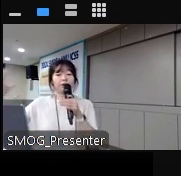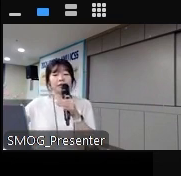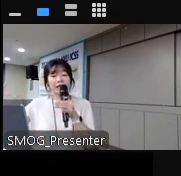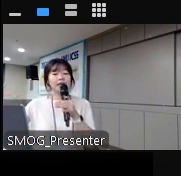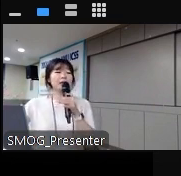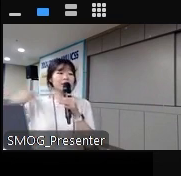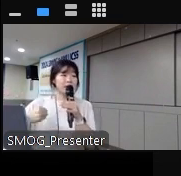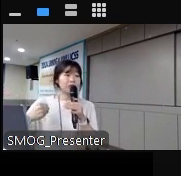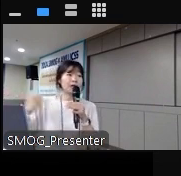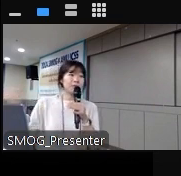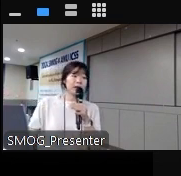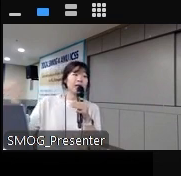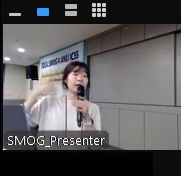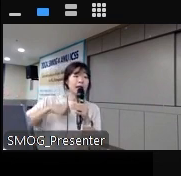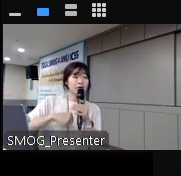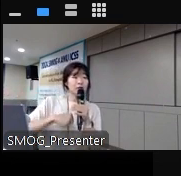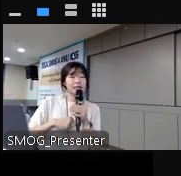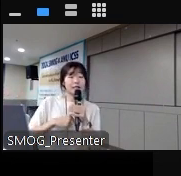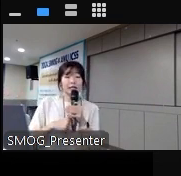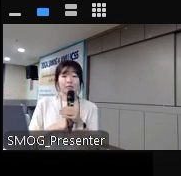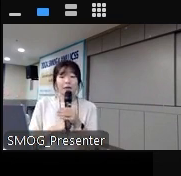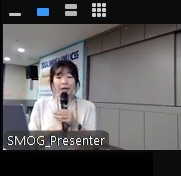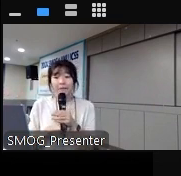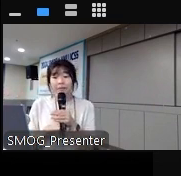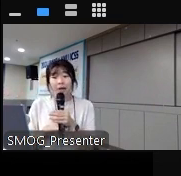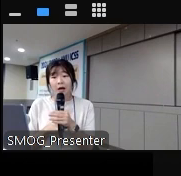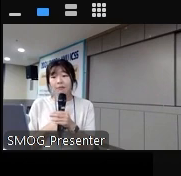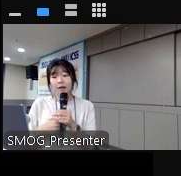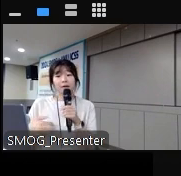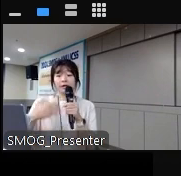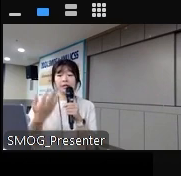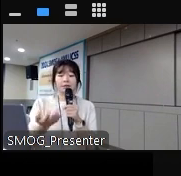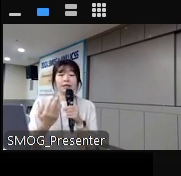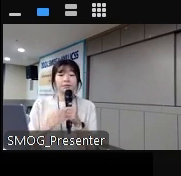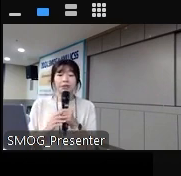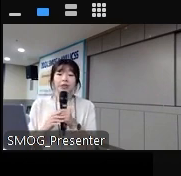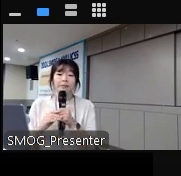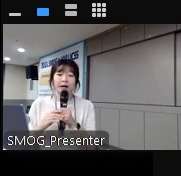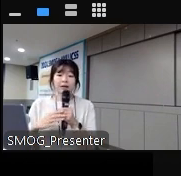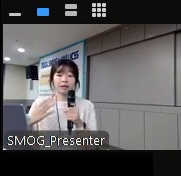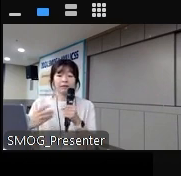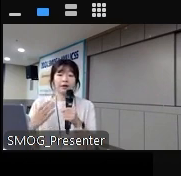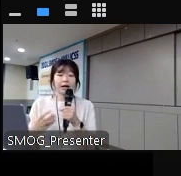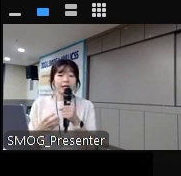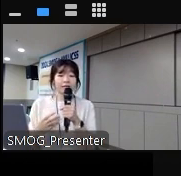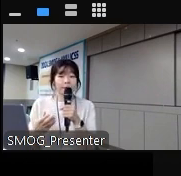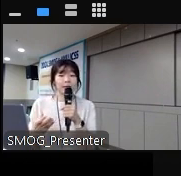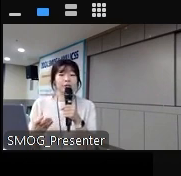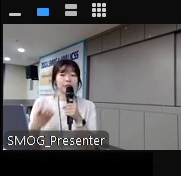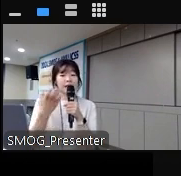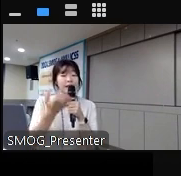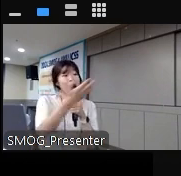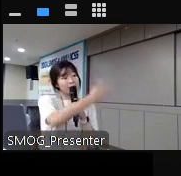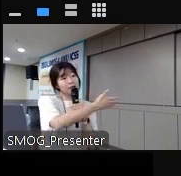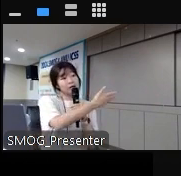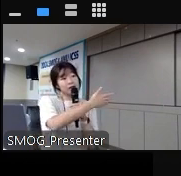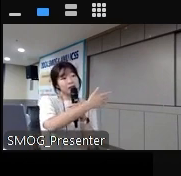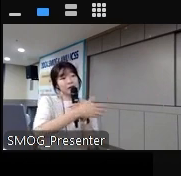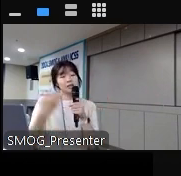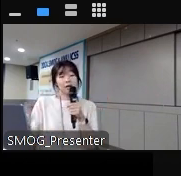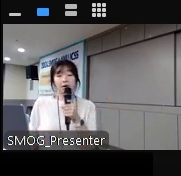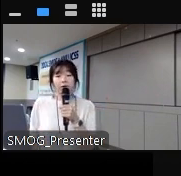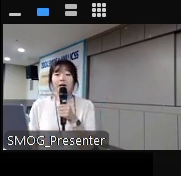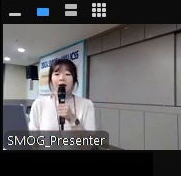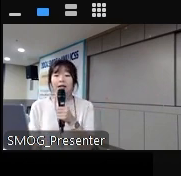of taking depiction and bringing it into the sentence meaning. Maybe there's something special about the different kinds of depictions that can enter the